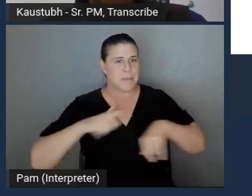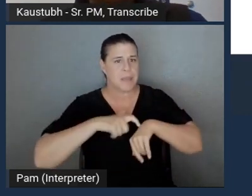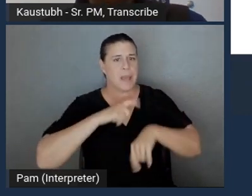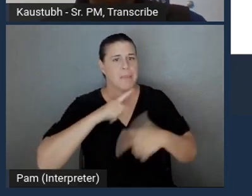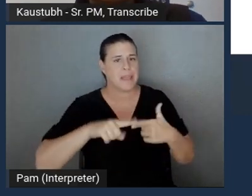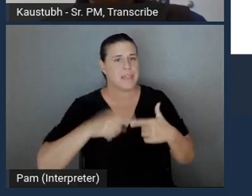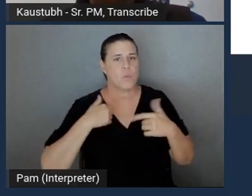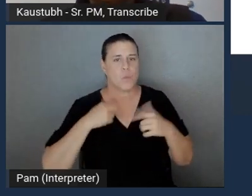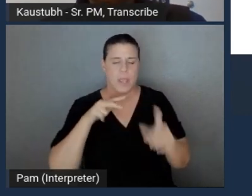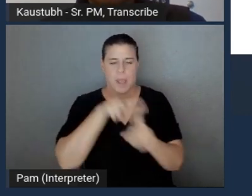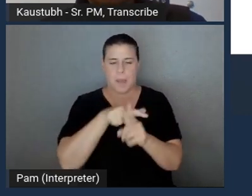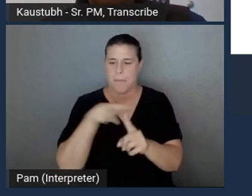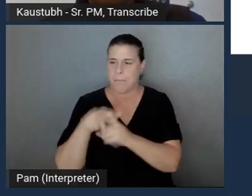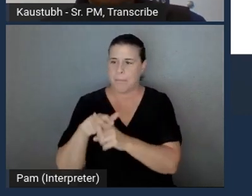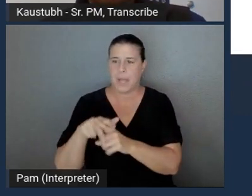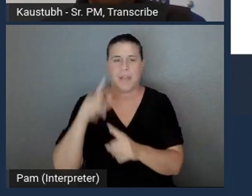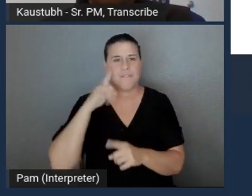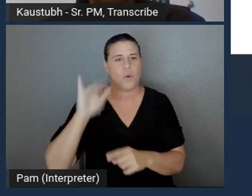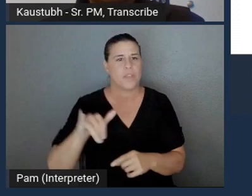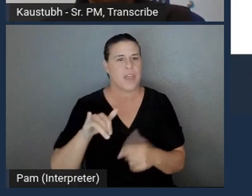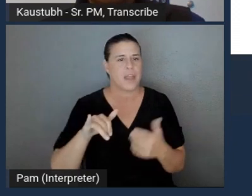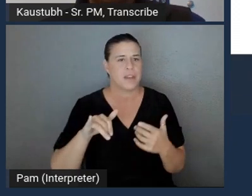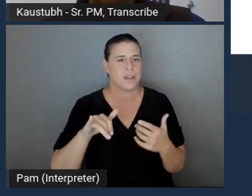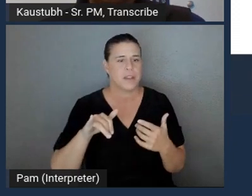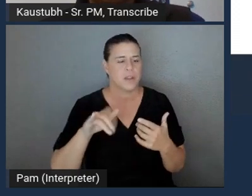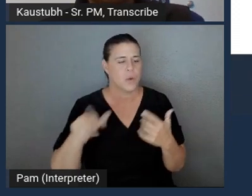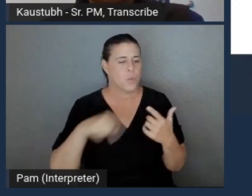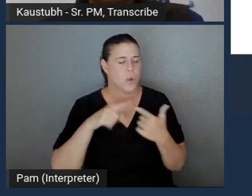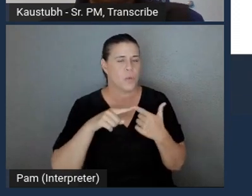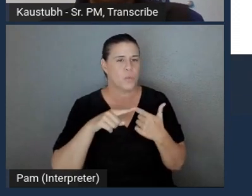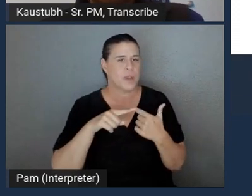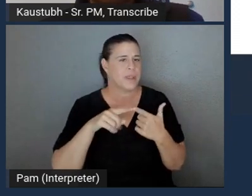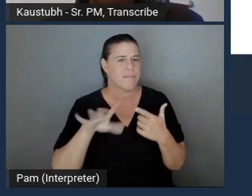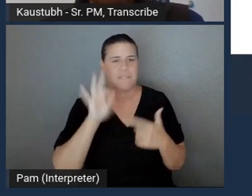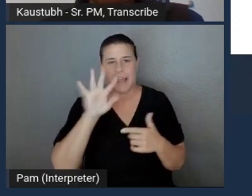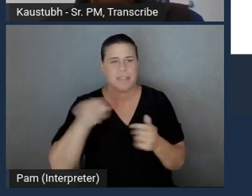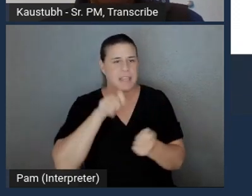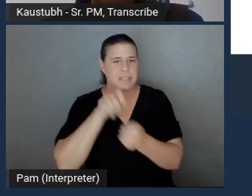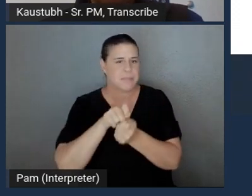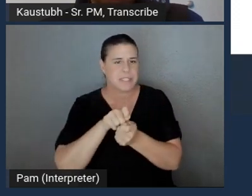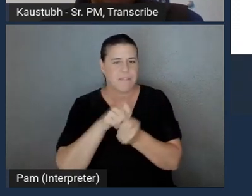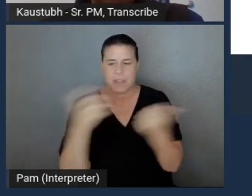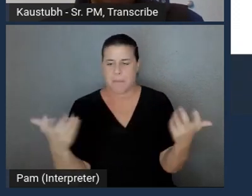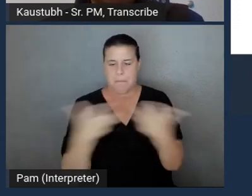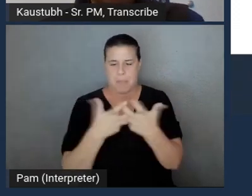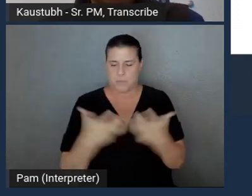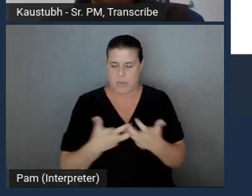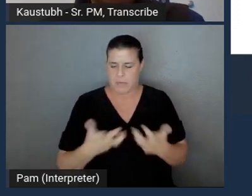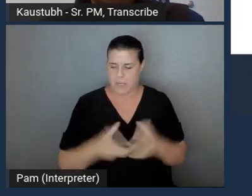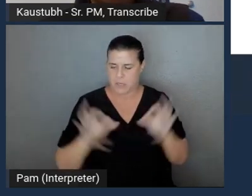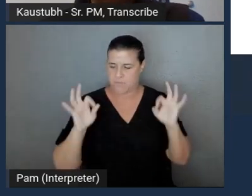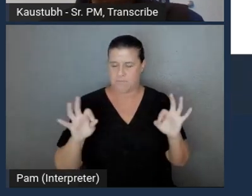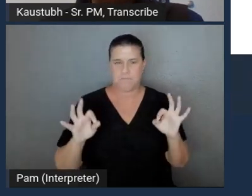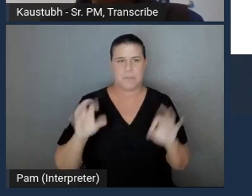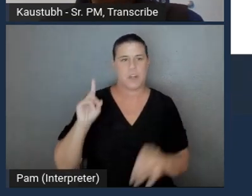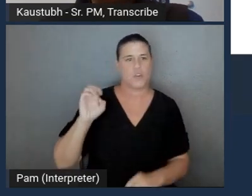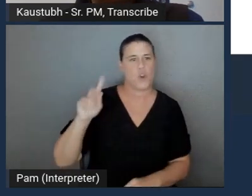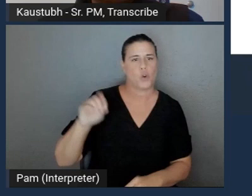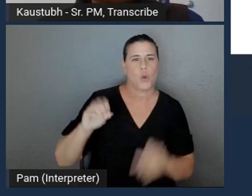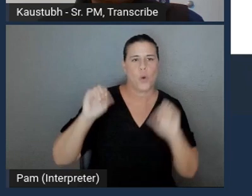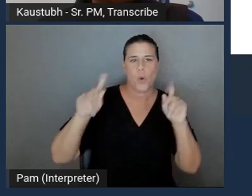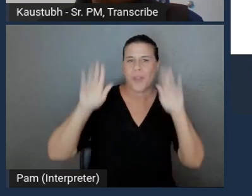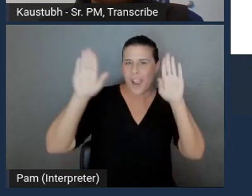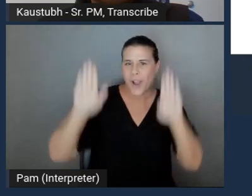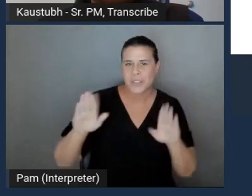we apply them as and when we find the specific rules that match here. Yeah. Okay. Awesome. So once you create this